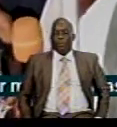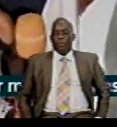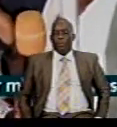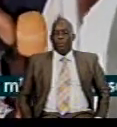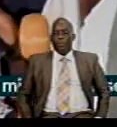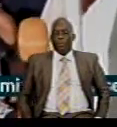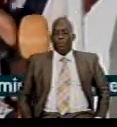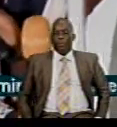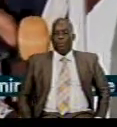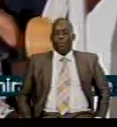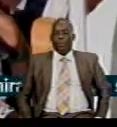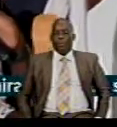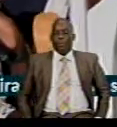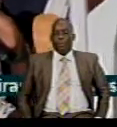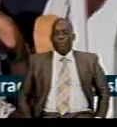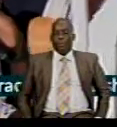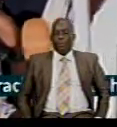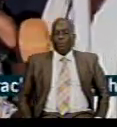free. Amen.